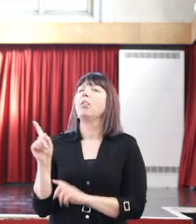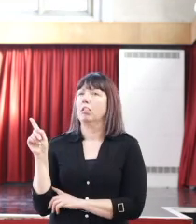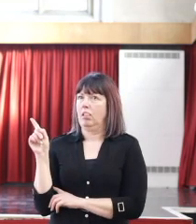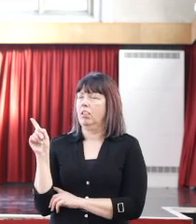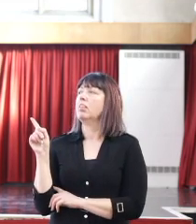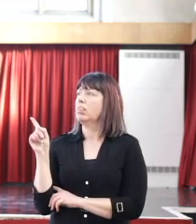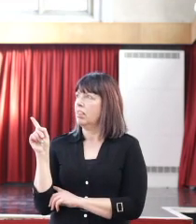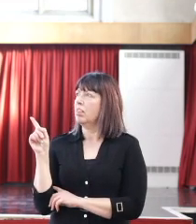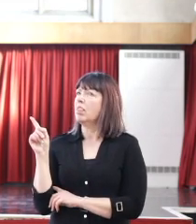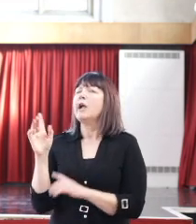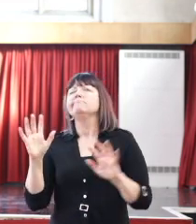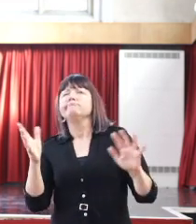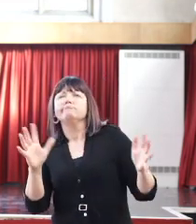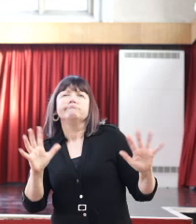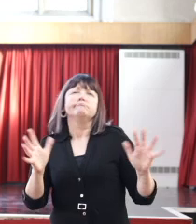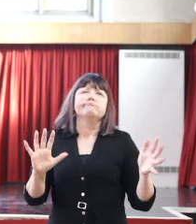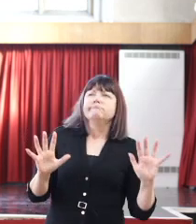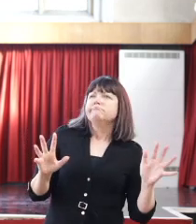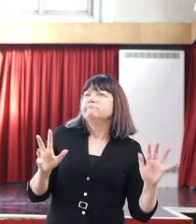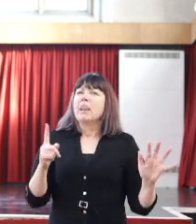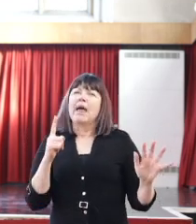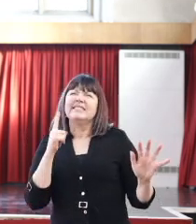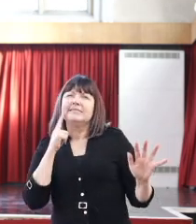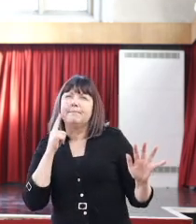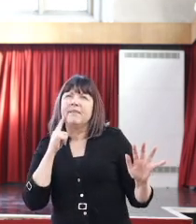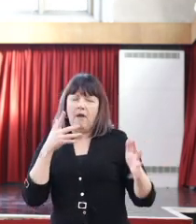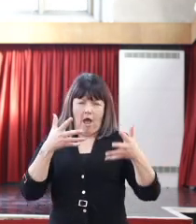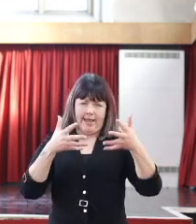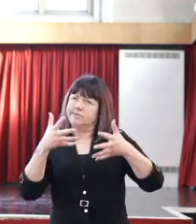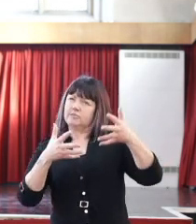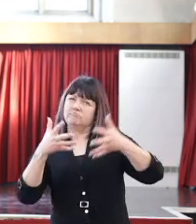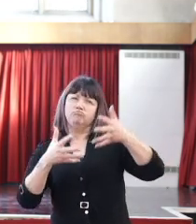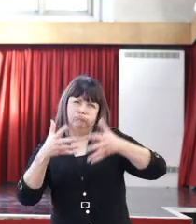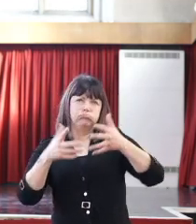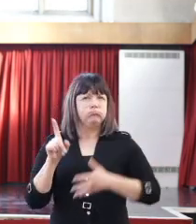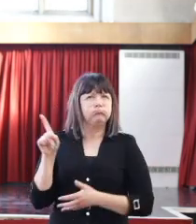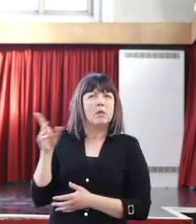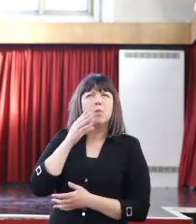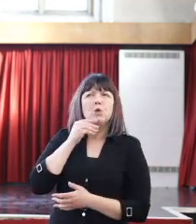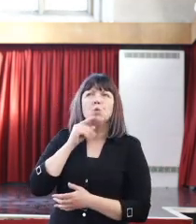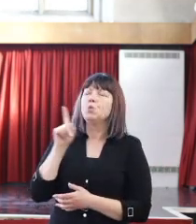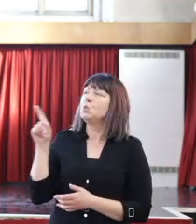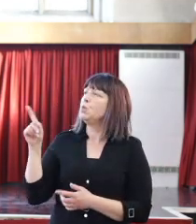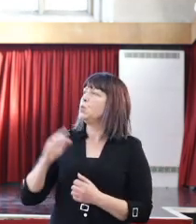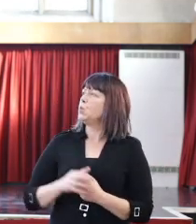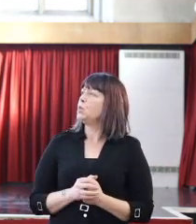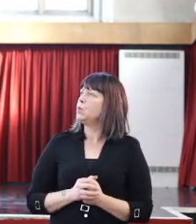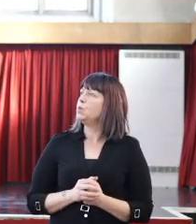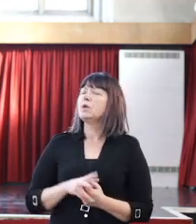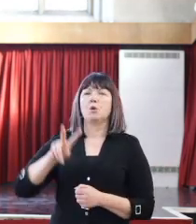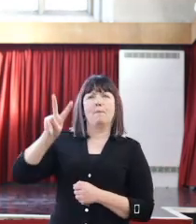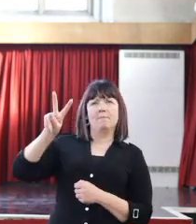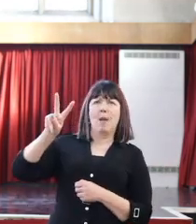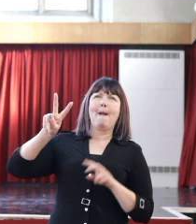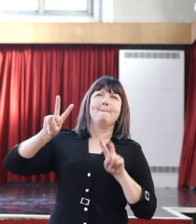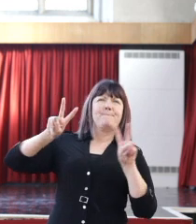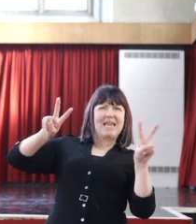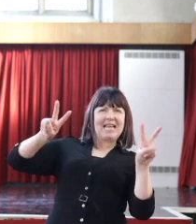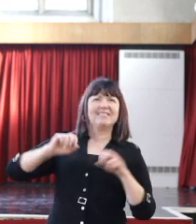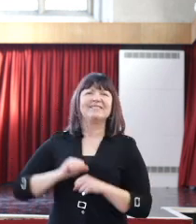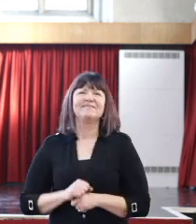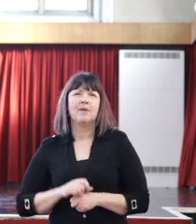the simplified hand signs that we used. So it was like peace,